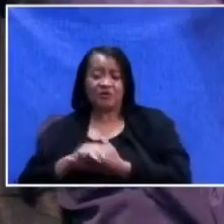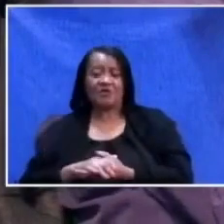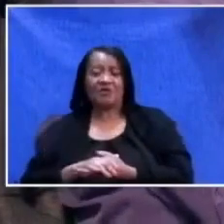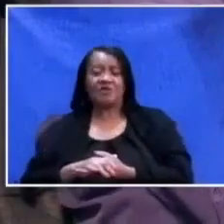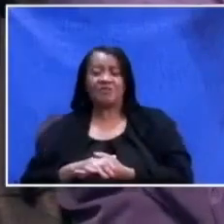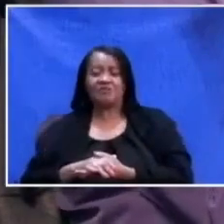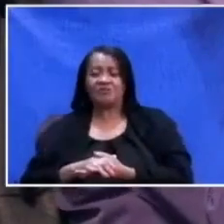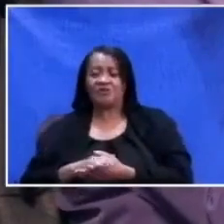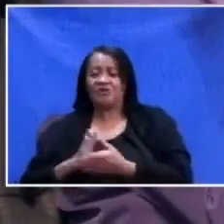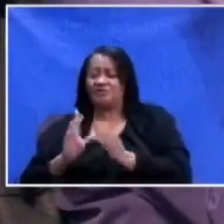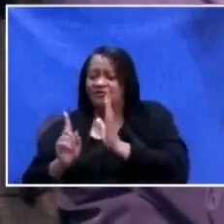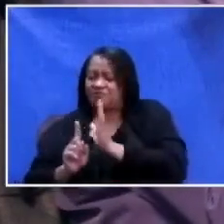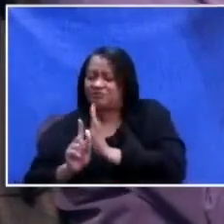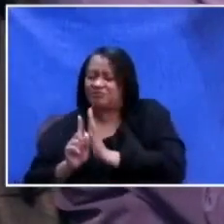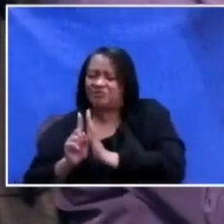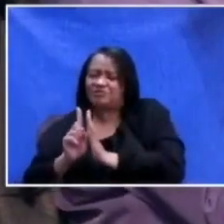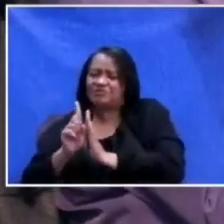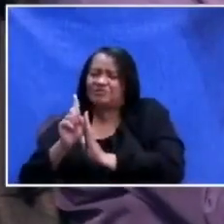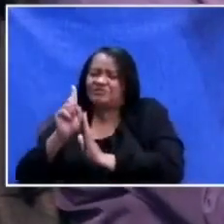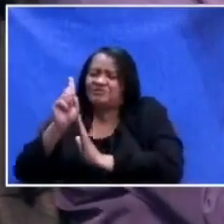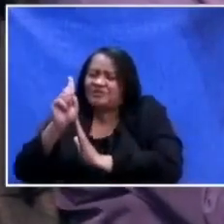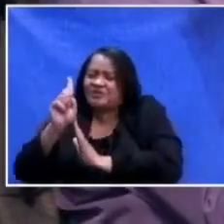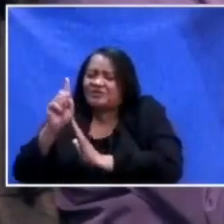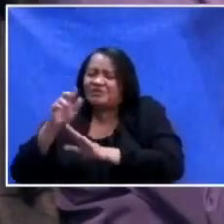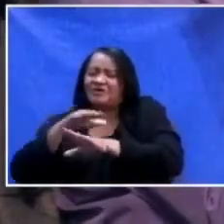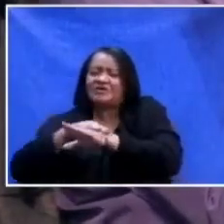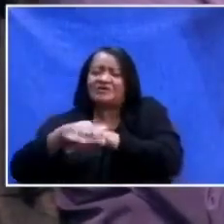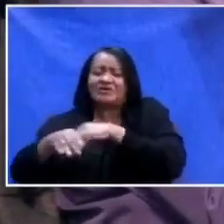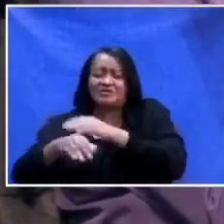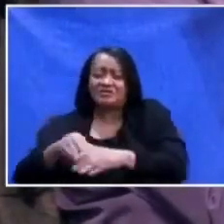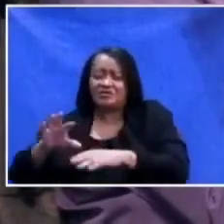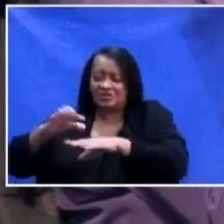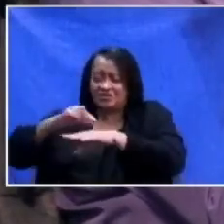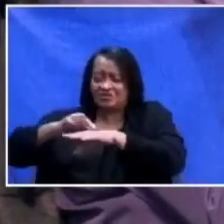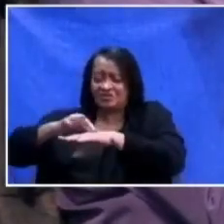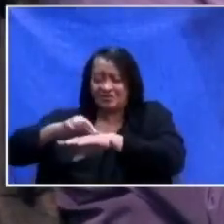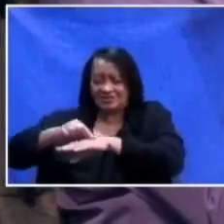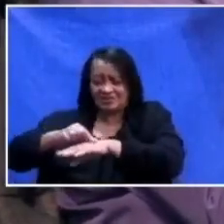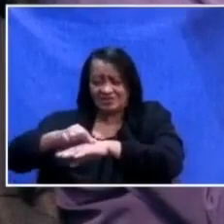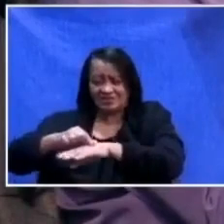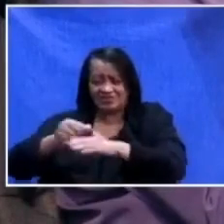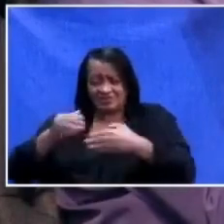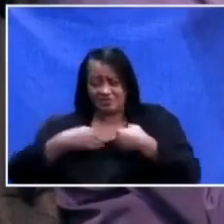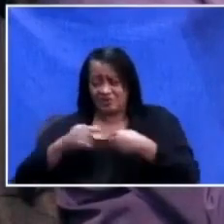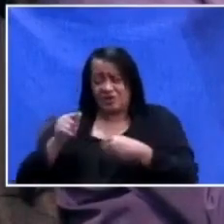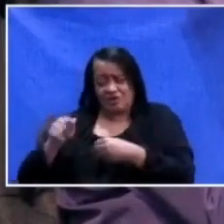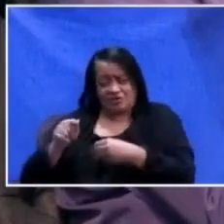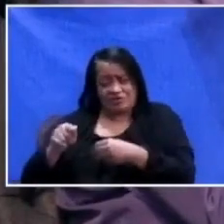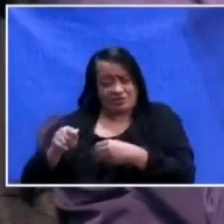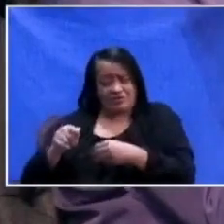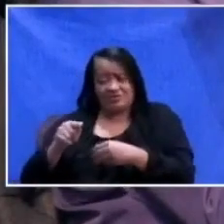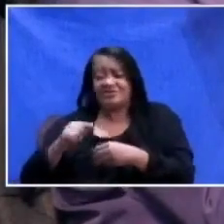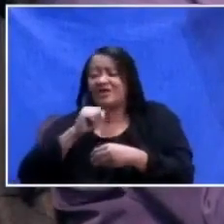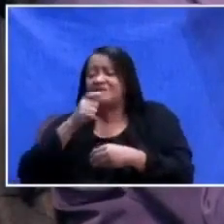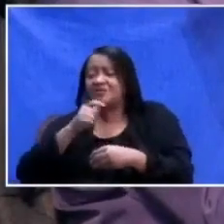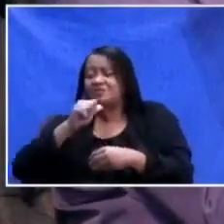she grew to become comfortable in the skin that she was in. She didn't have to be anyone